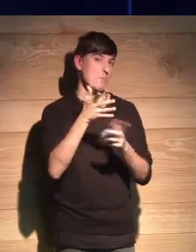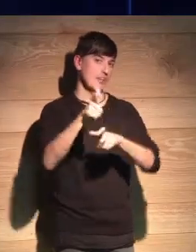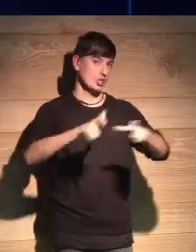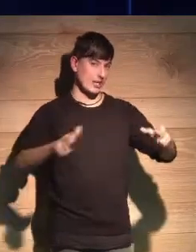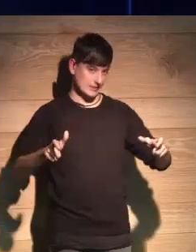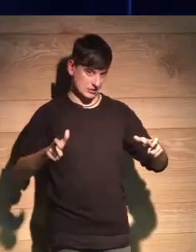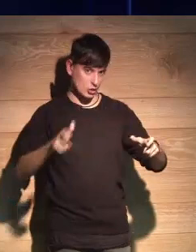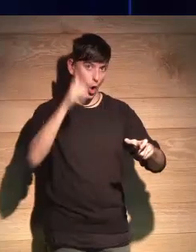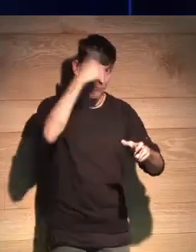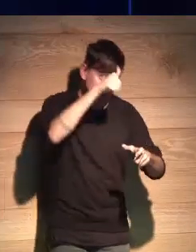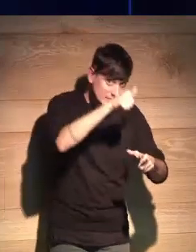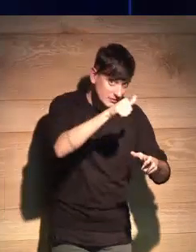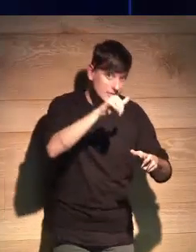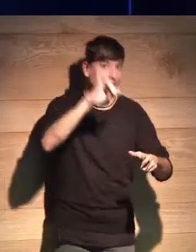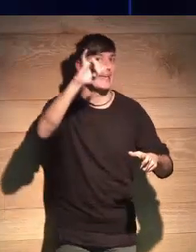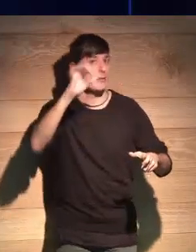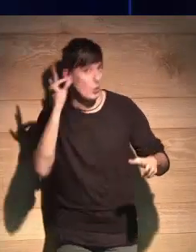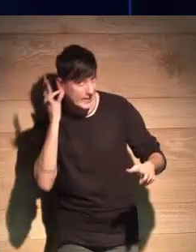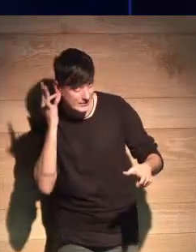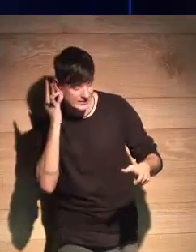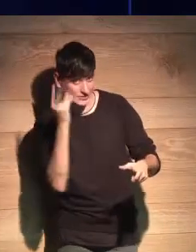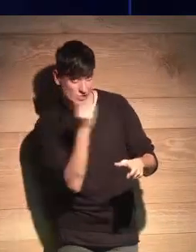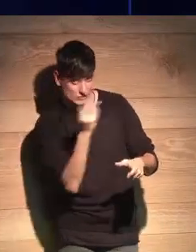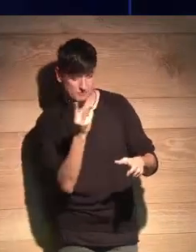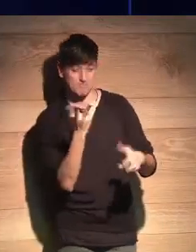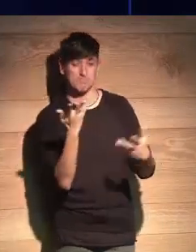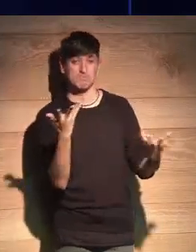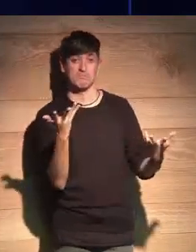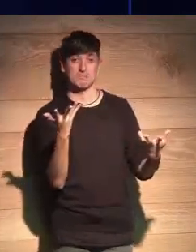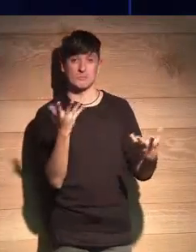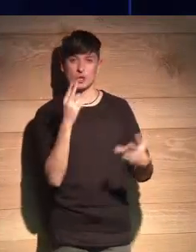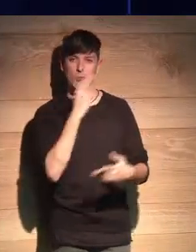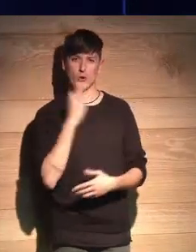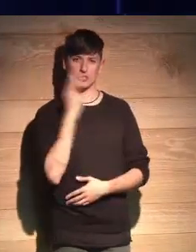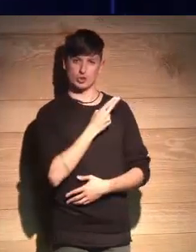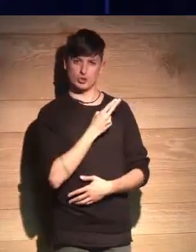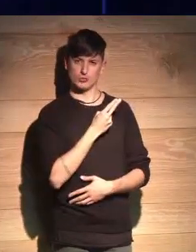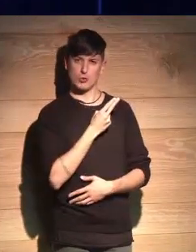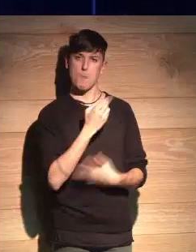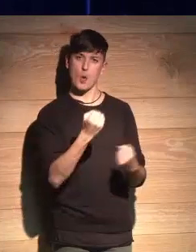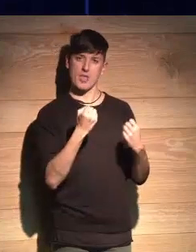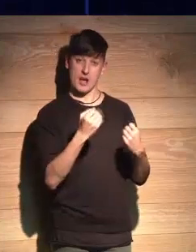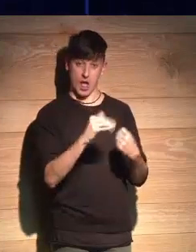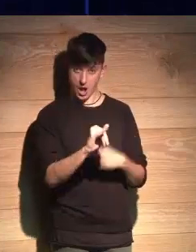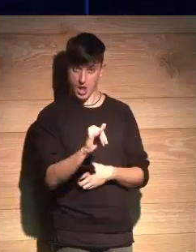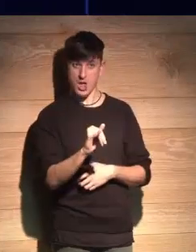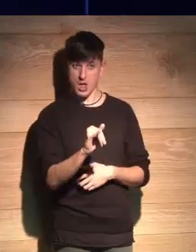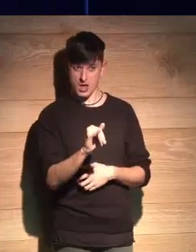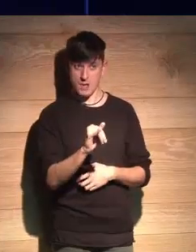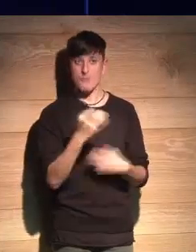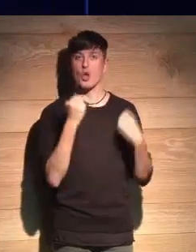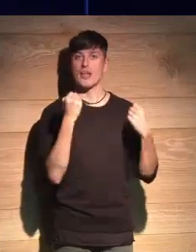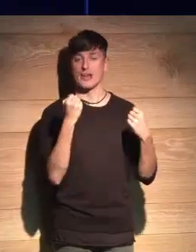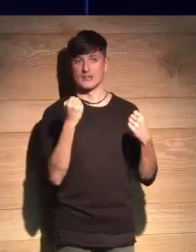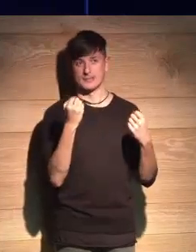comes from people, both men and women, who are committed and who have the